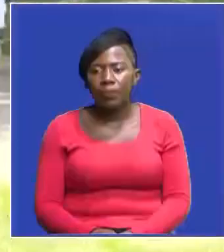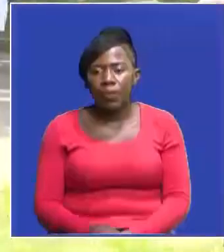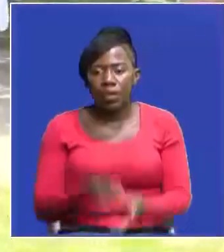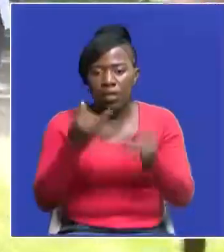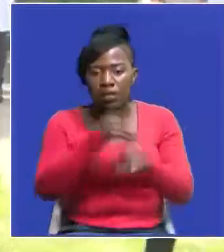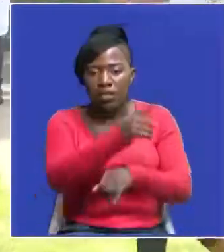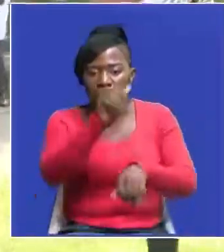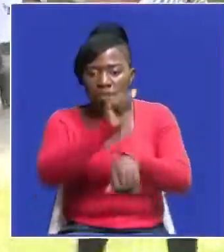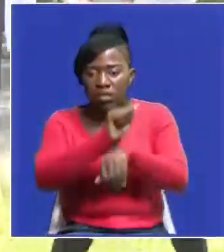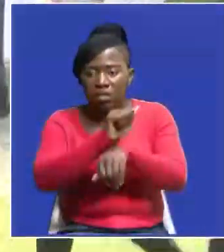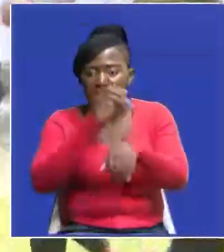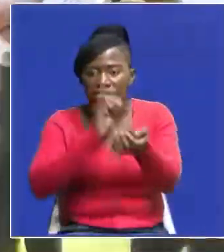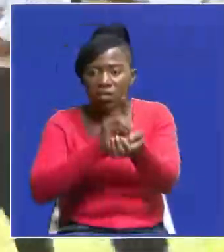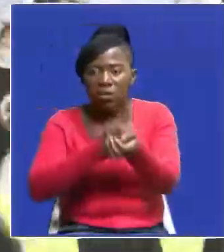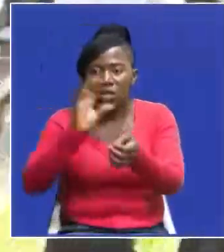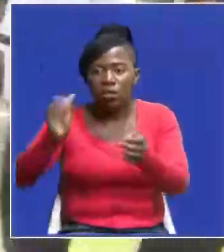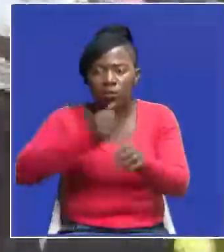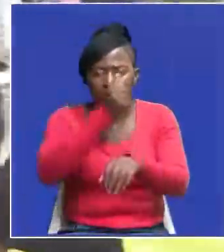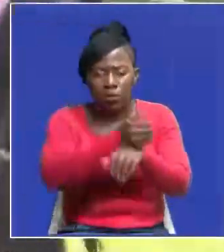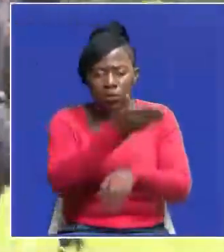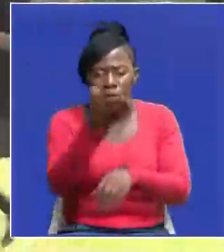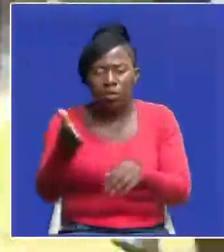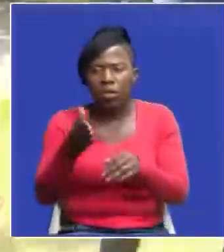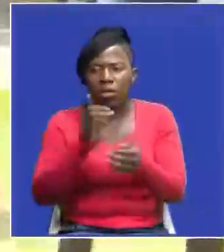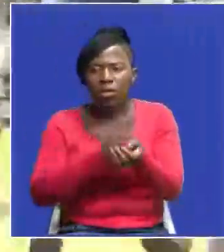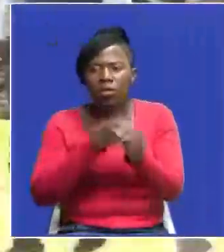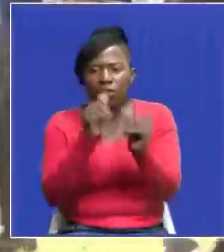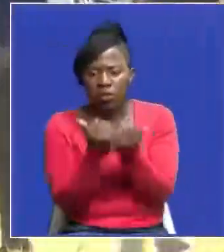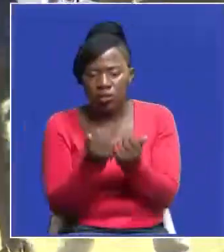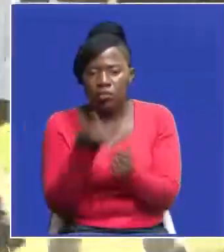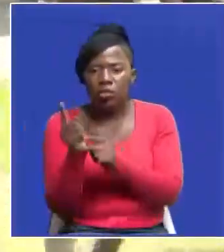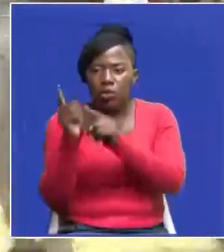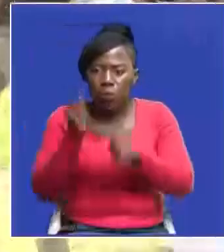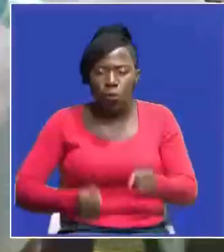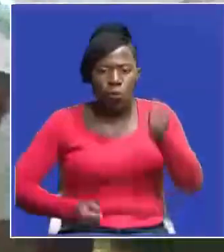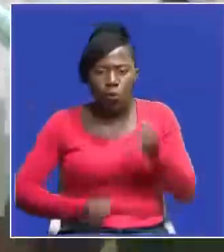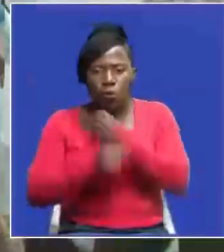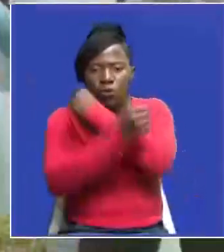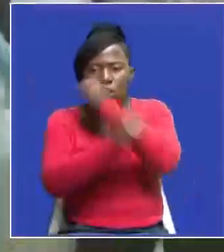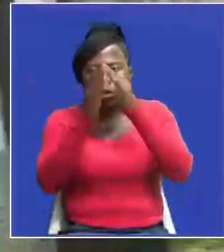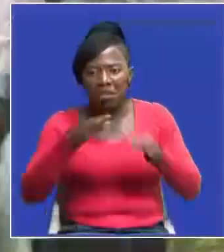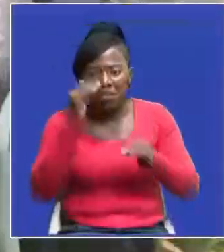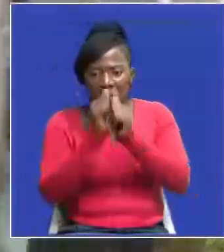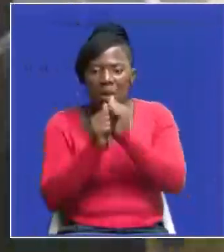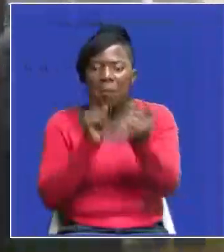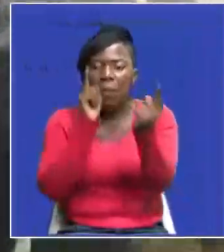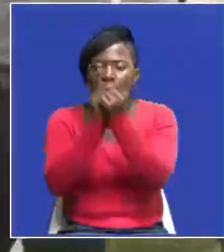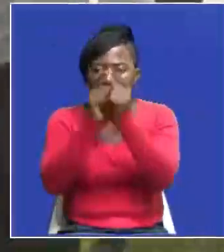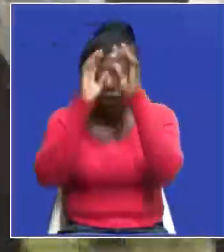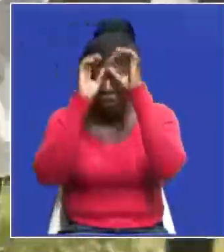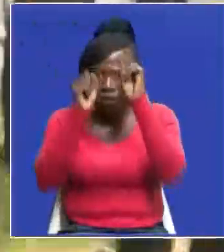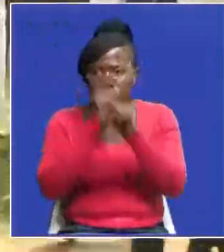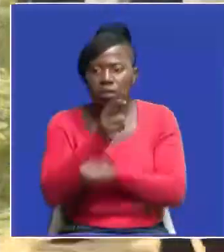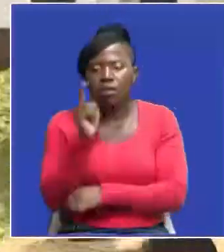Unemployed doctors under the Resident Doctors Association have marched to State House with a view of seeking audience with President